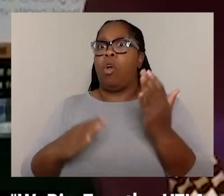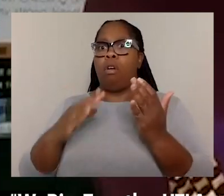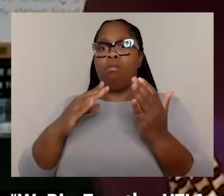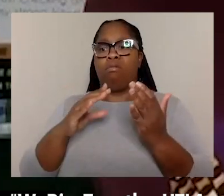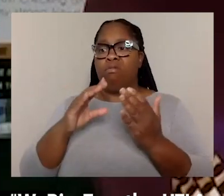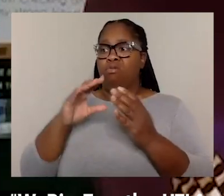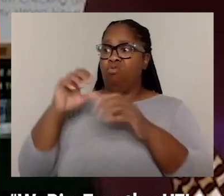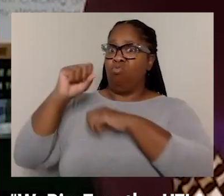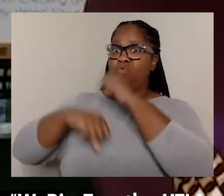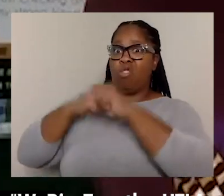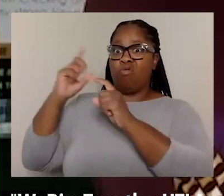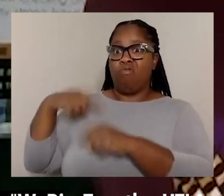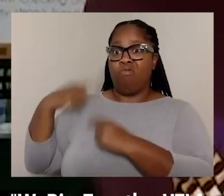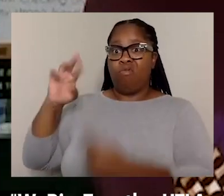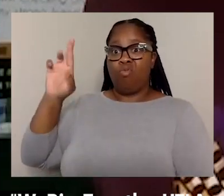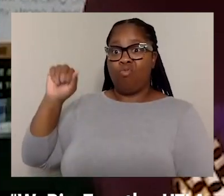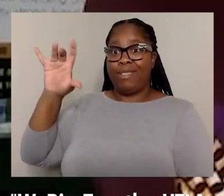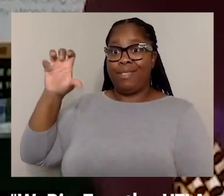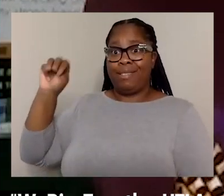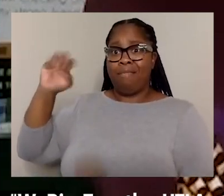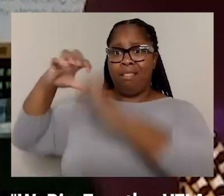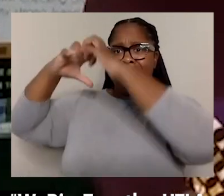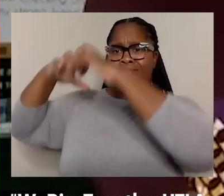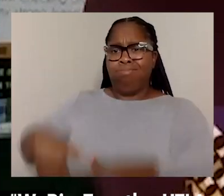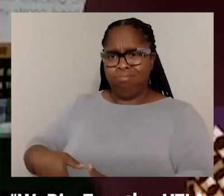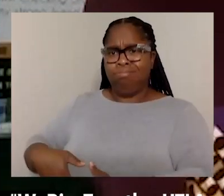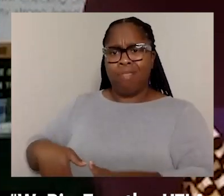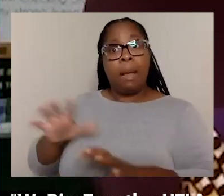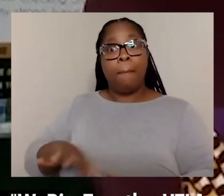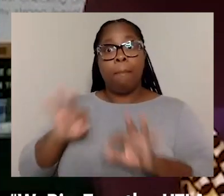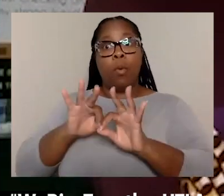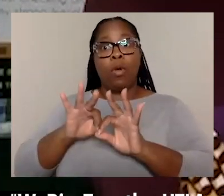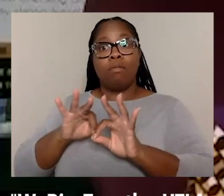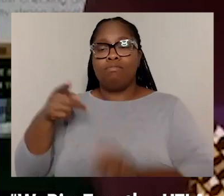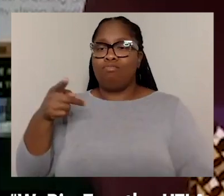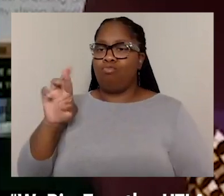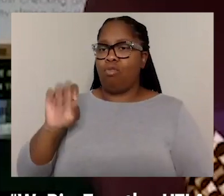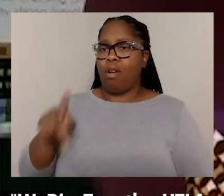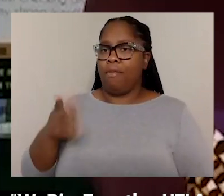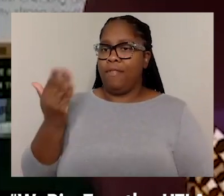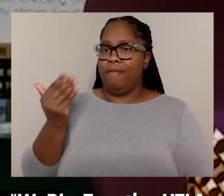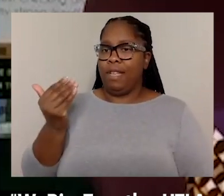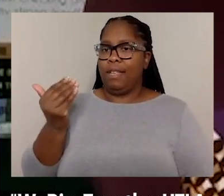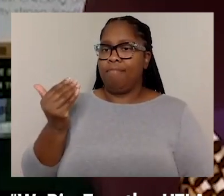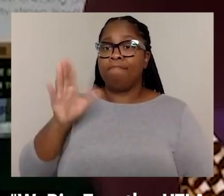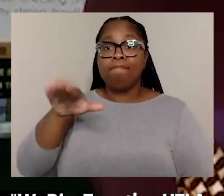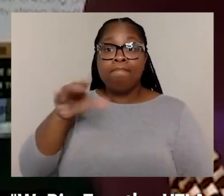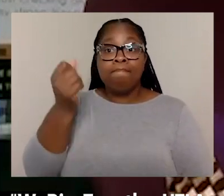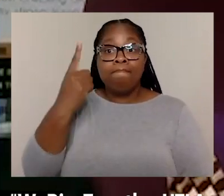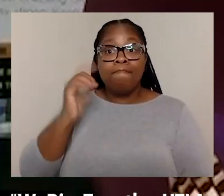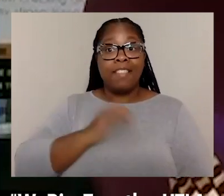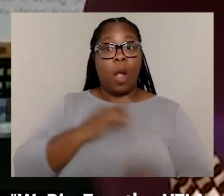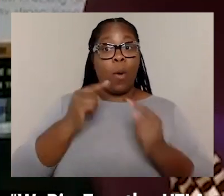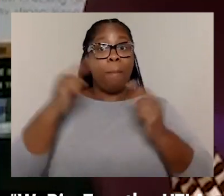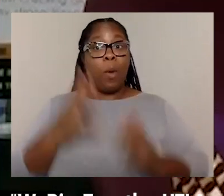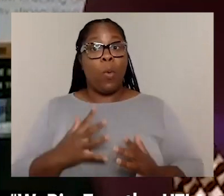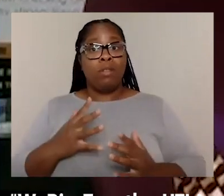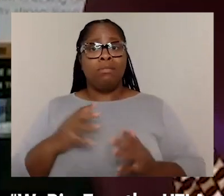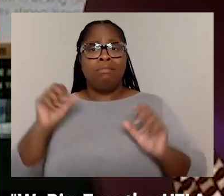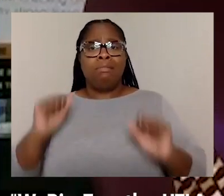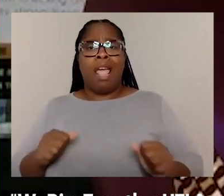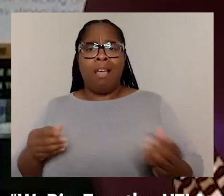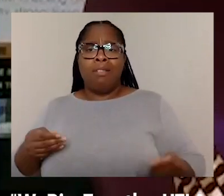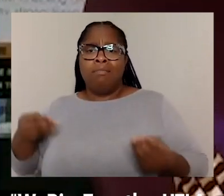structural racism. Now, our opponents can outspend us, but they can't